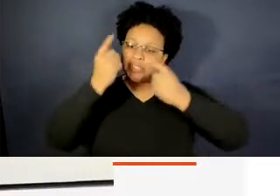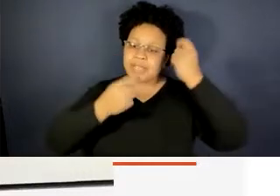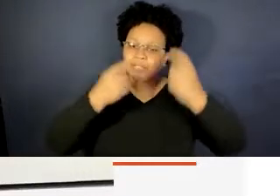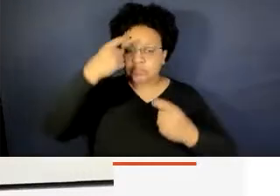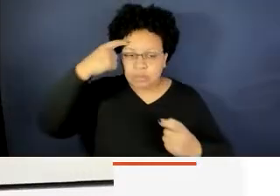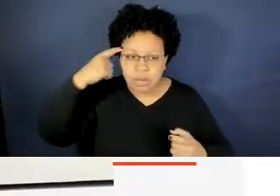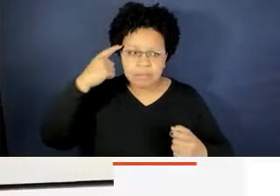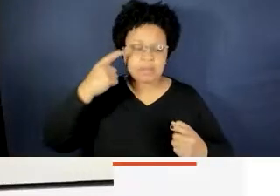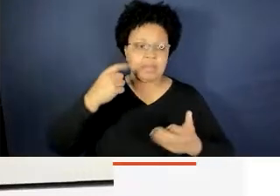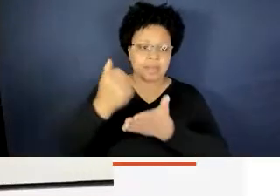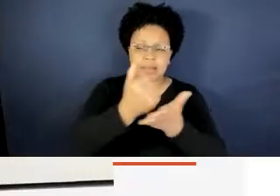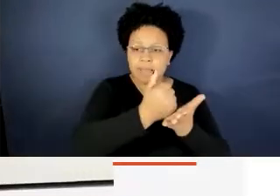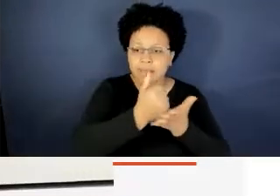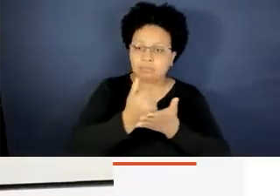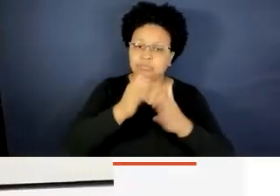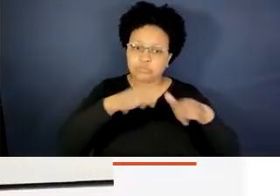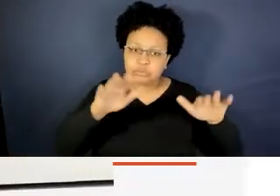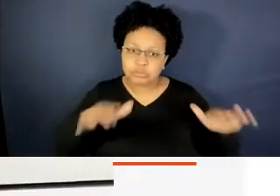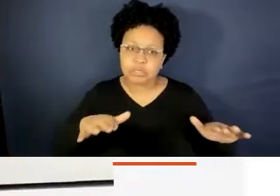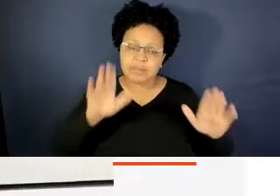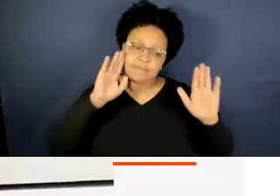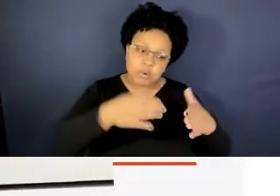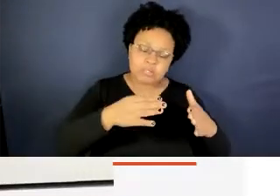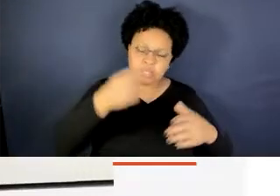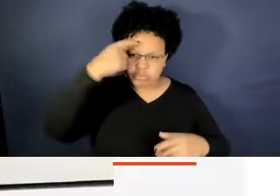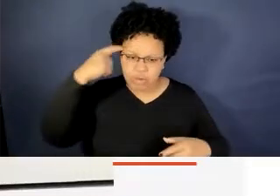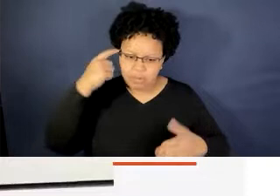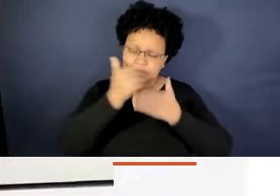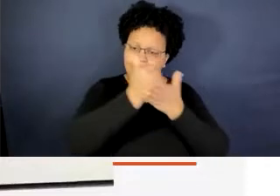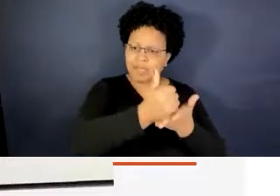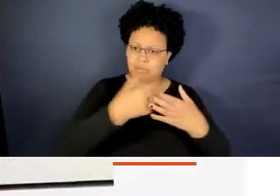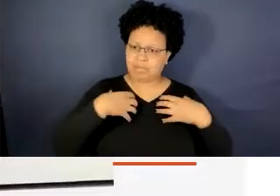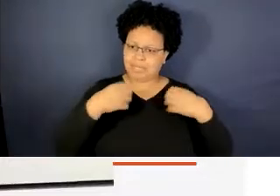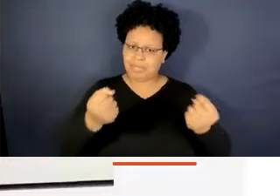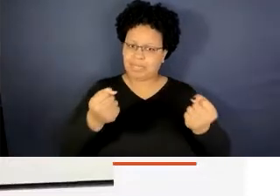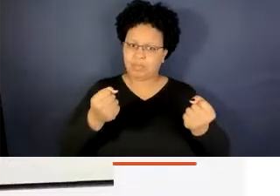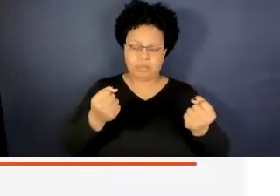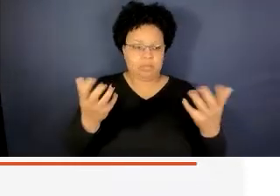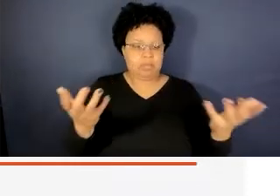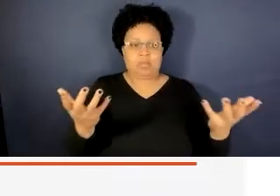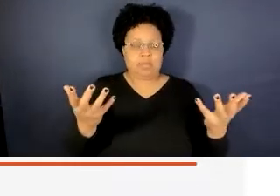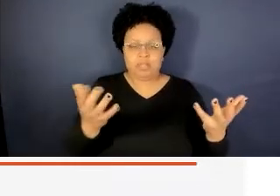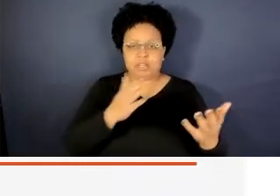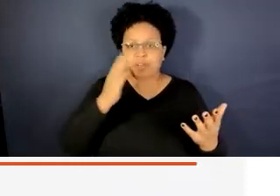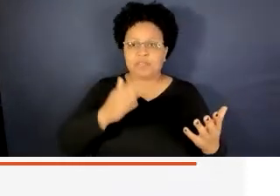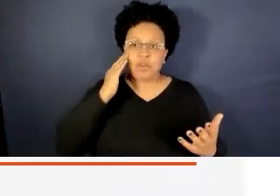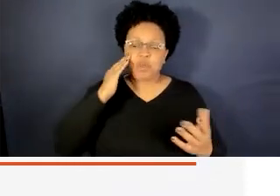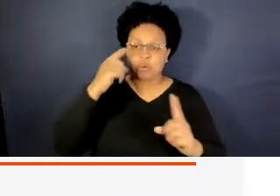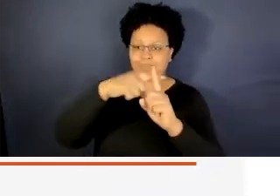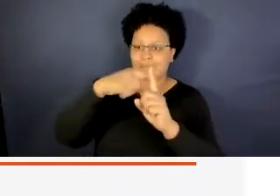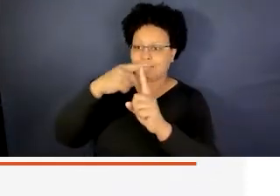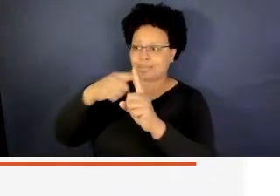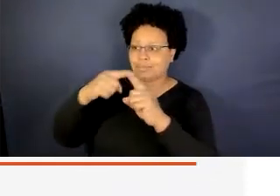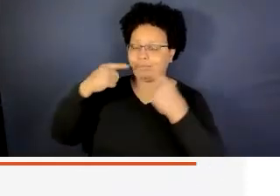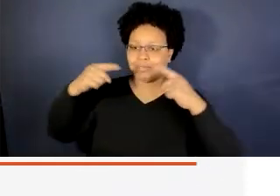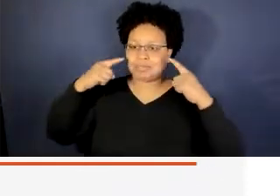help individuals address their traumas and help them heal, there's no secret what type of positive outcomes that you can get. And so today we're going